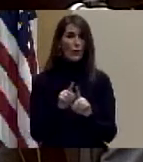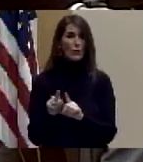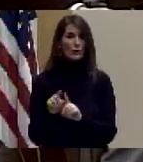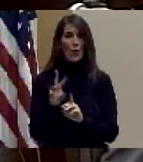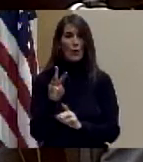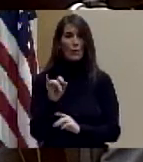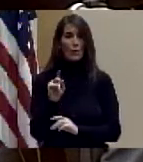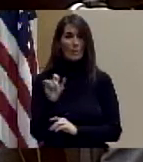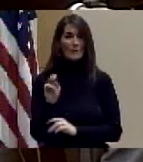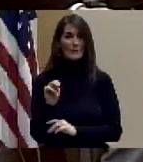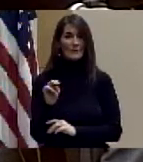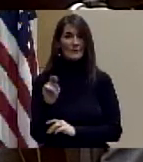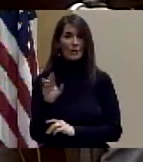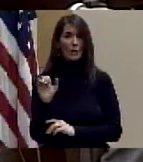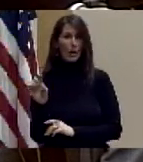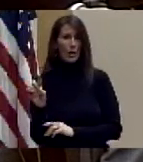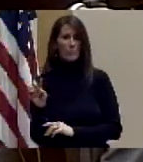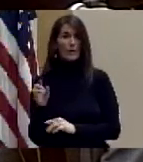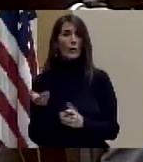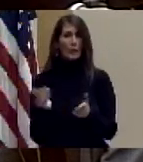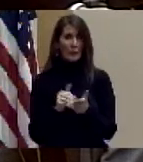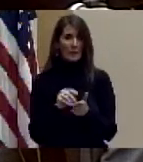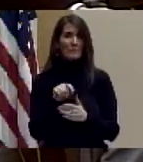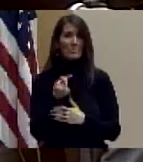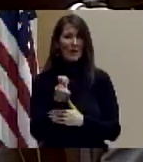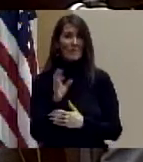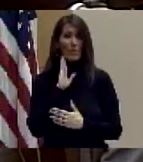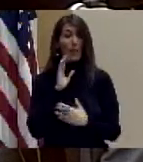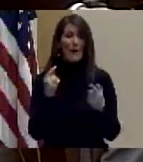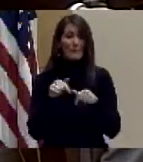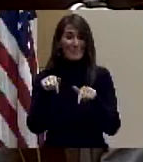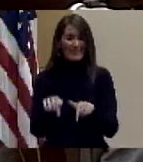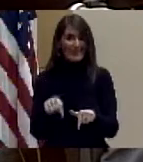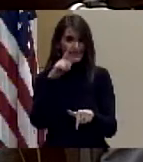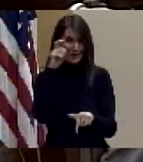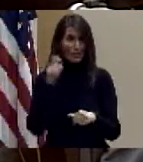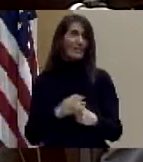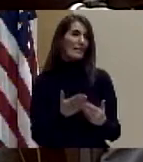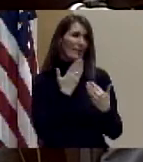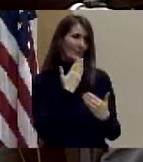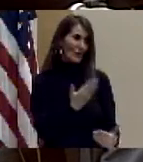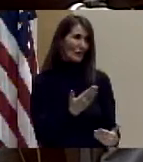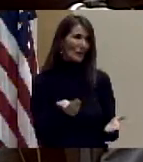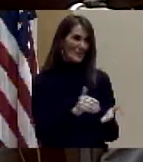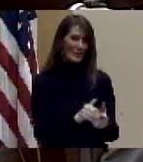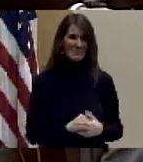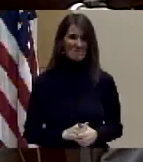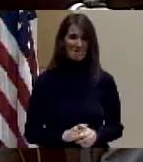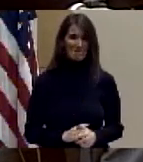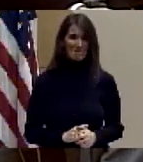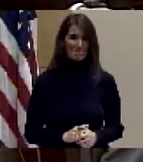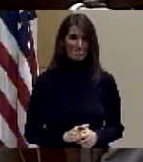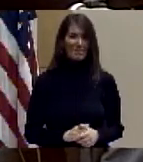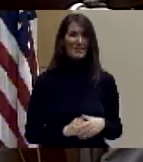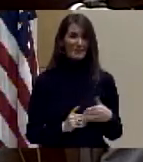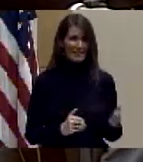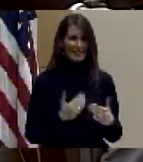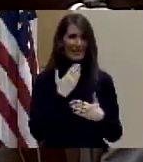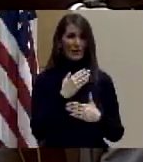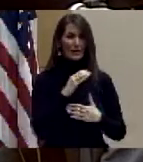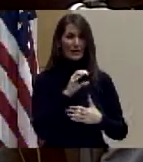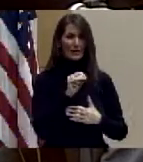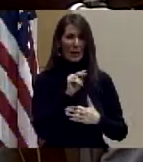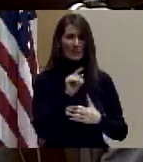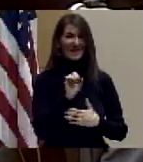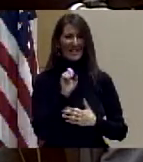Road repaving that Monroe County will undertake this summer. And again, I want to thank you, County Executive Brooks, for